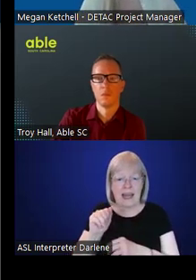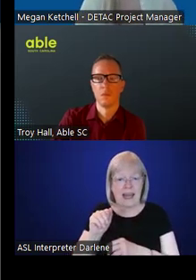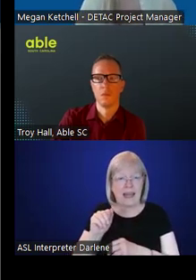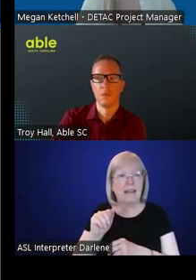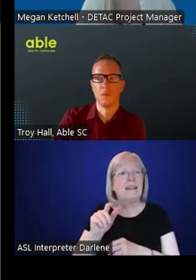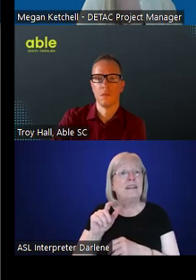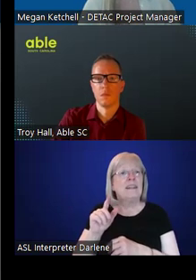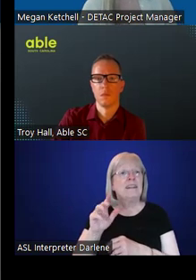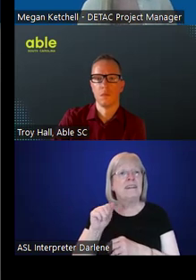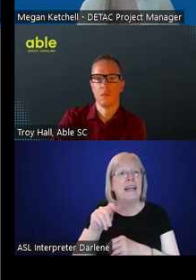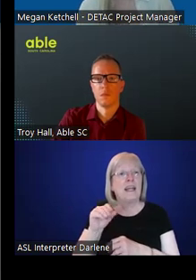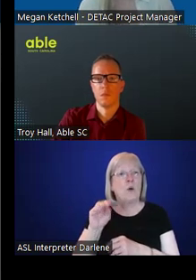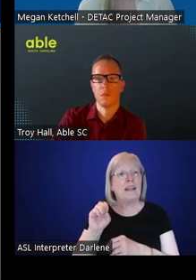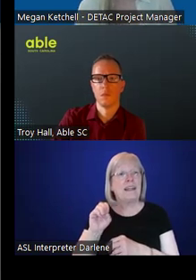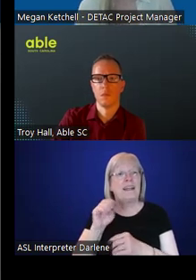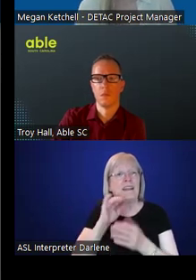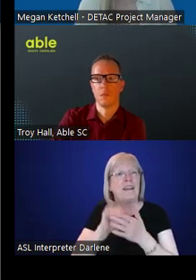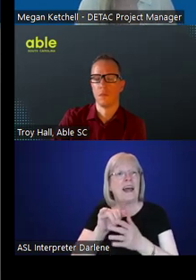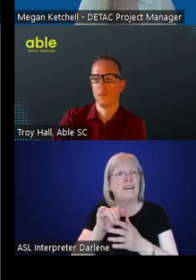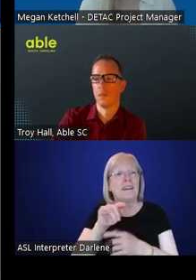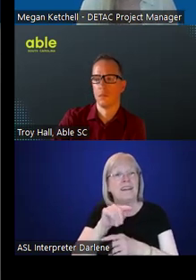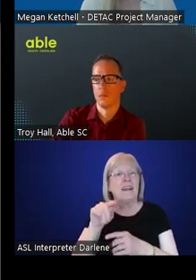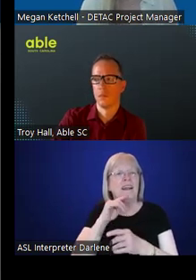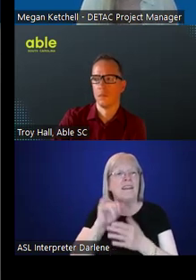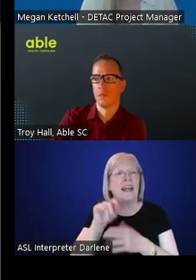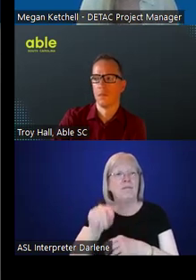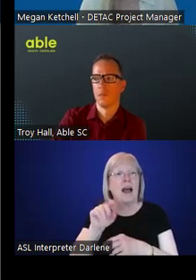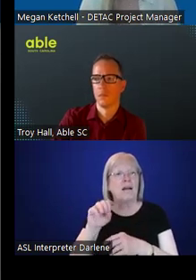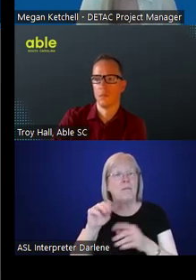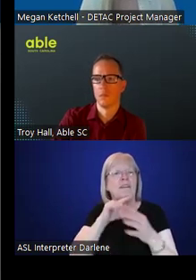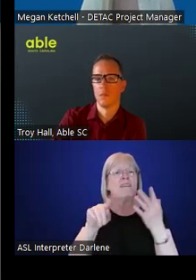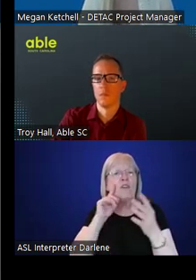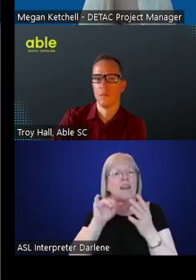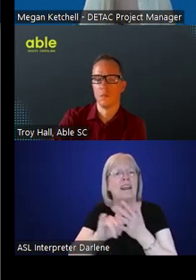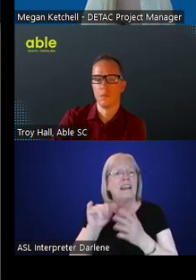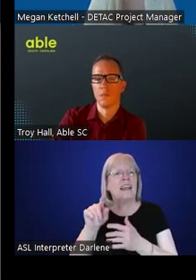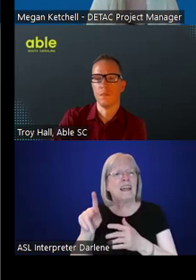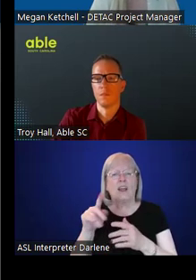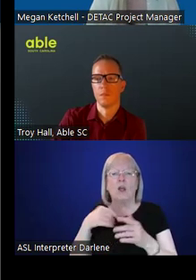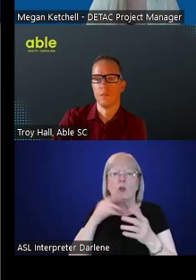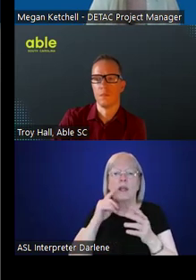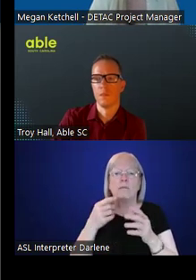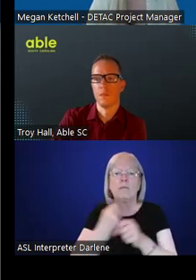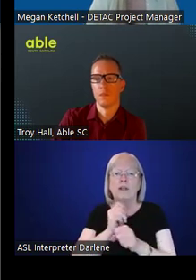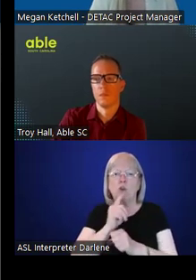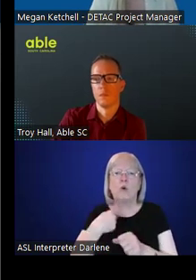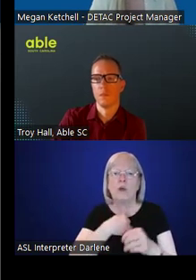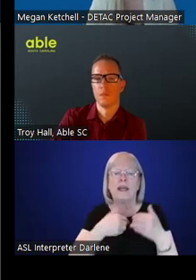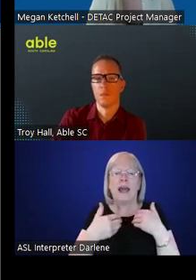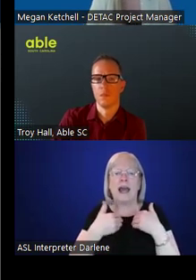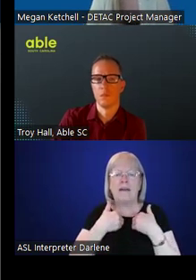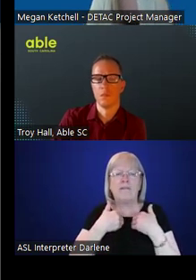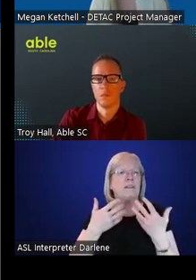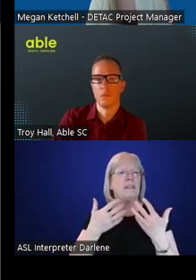aodemploymentta@gmail.com. And we can accommodate additional ASL requests for future sessions if we just get a few days heads